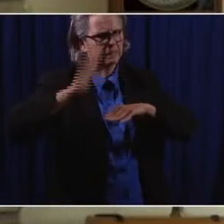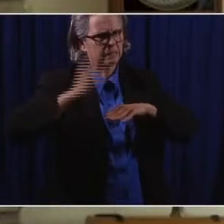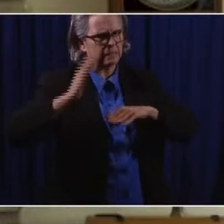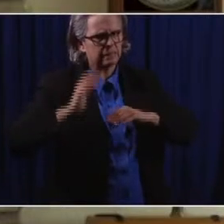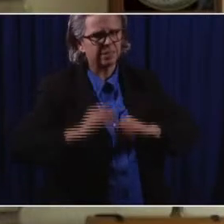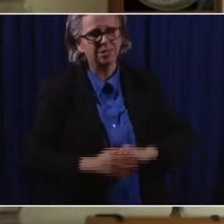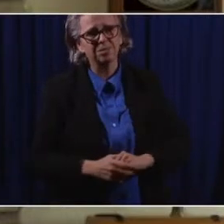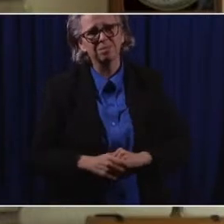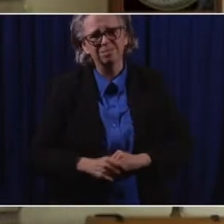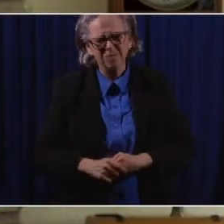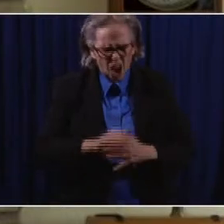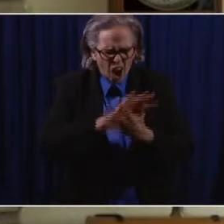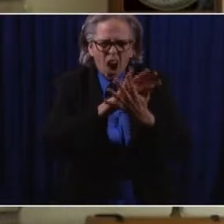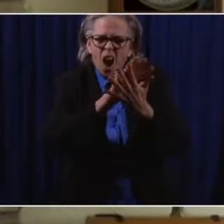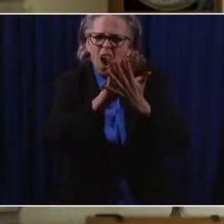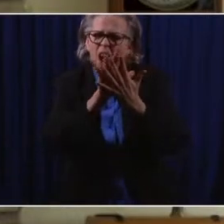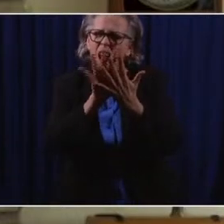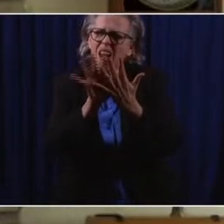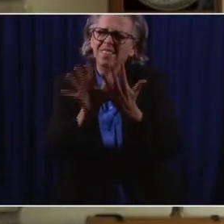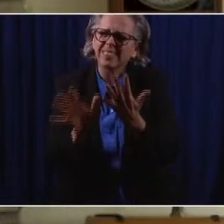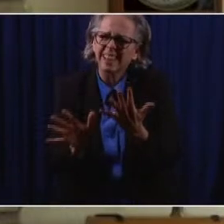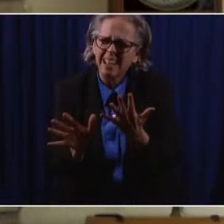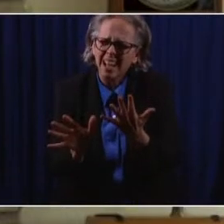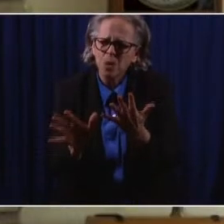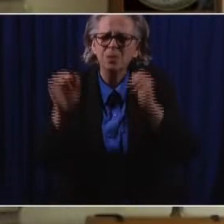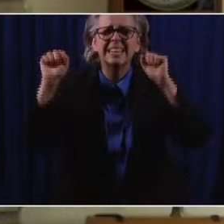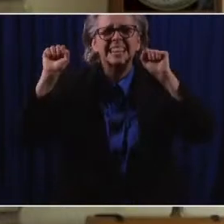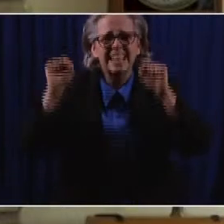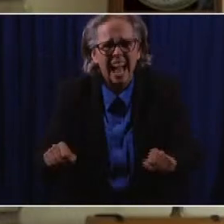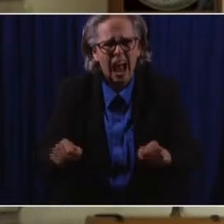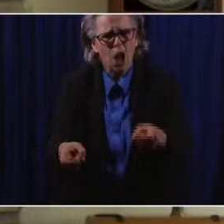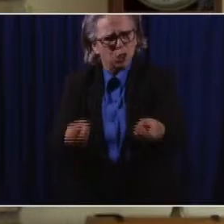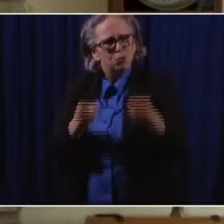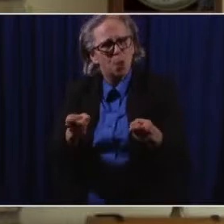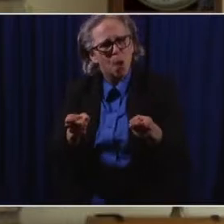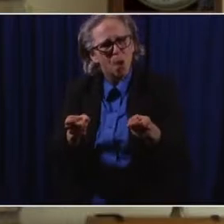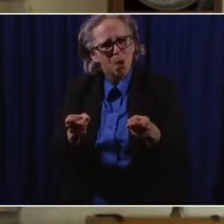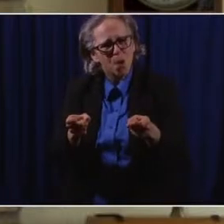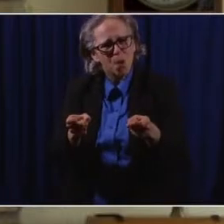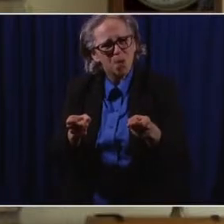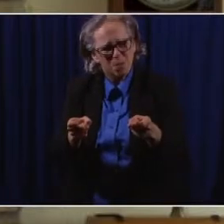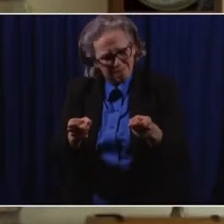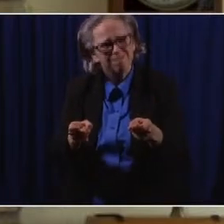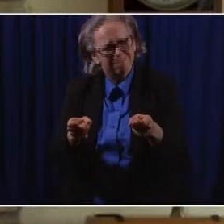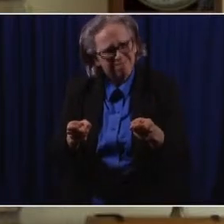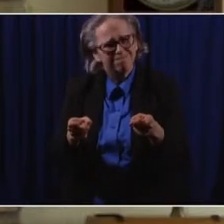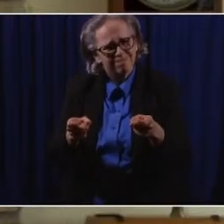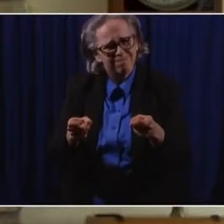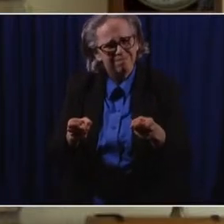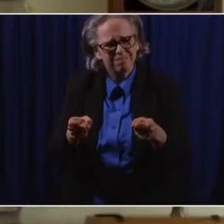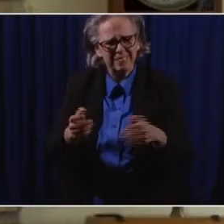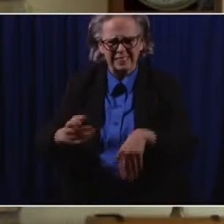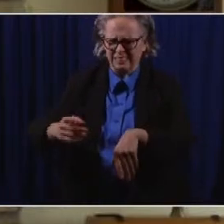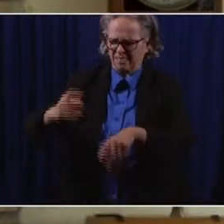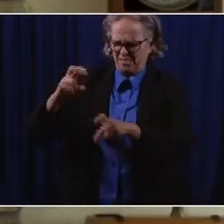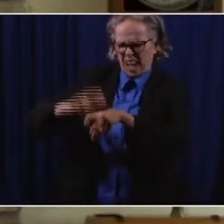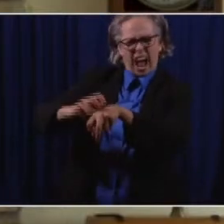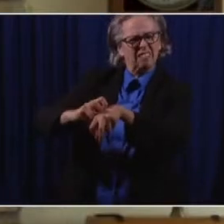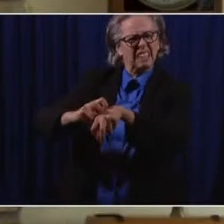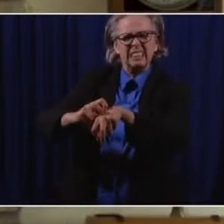things are within our control. This virus is the enemy of our